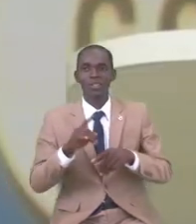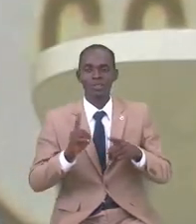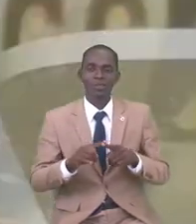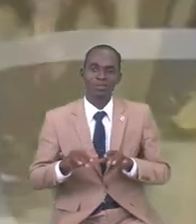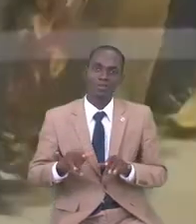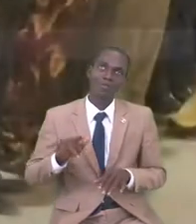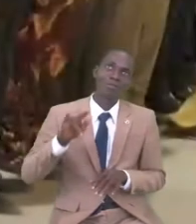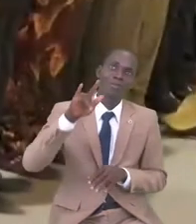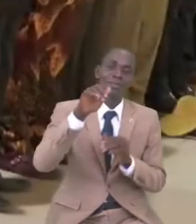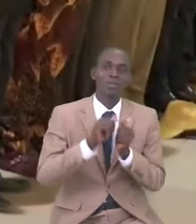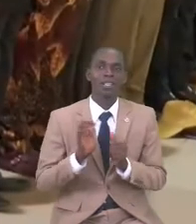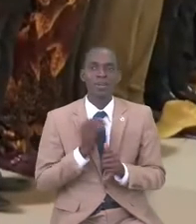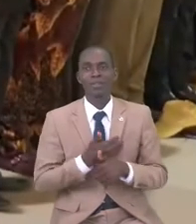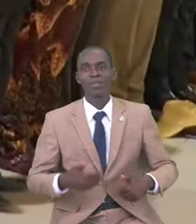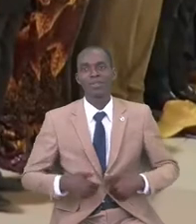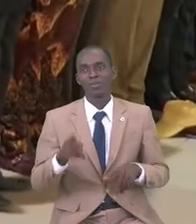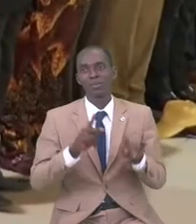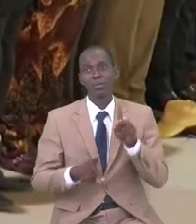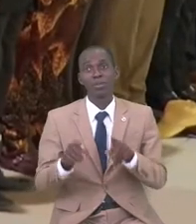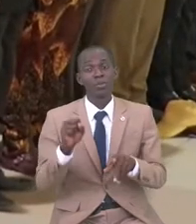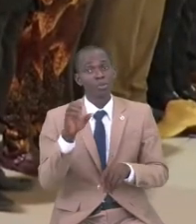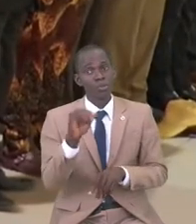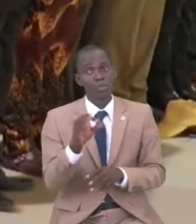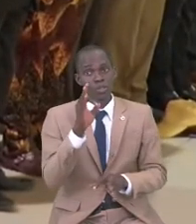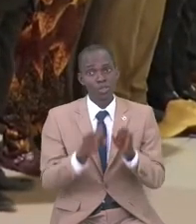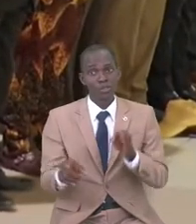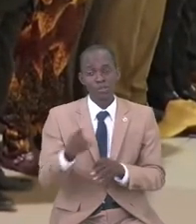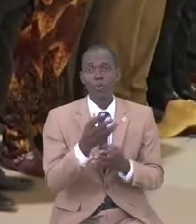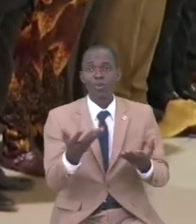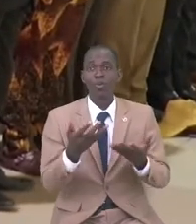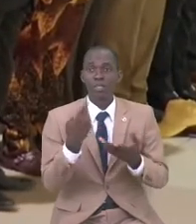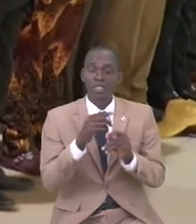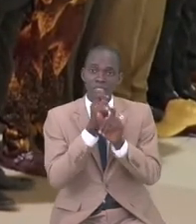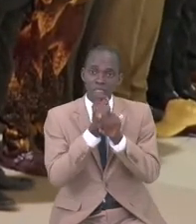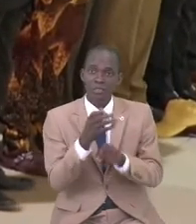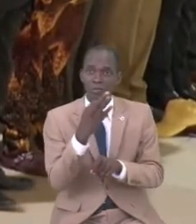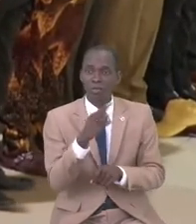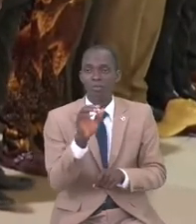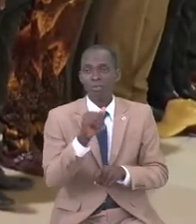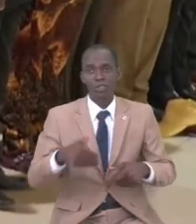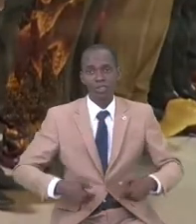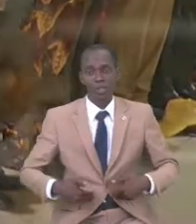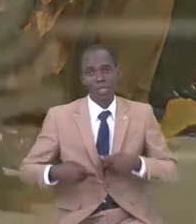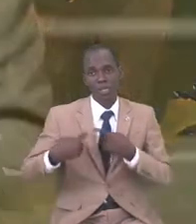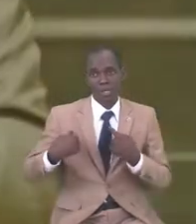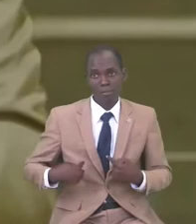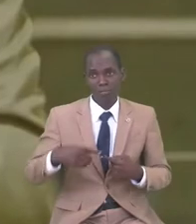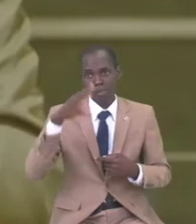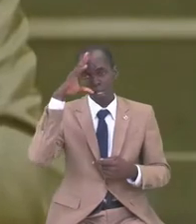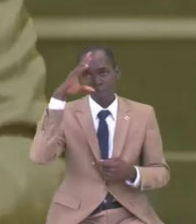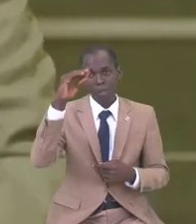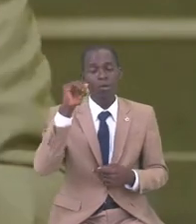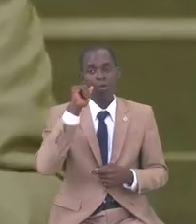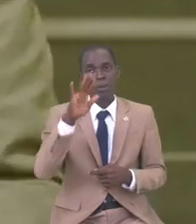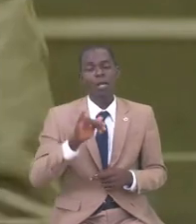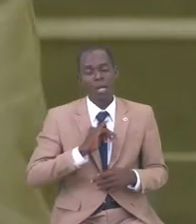people. And so, if you want the gift of a young heart, men, women, I invite you